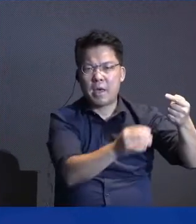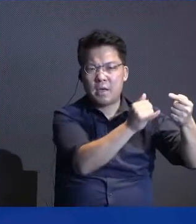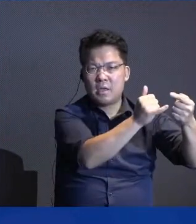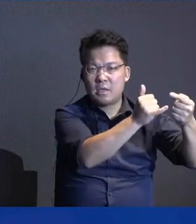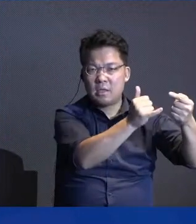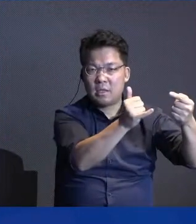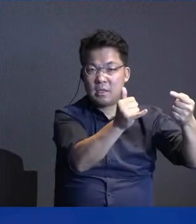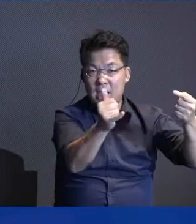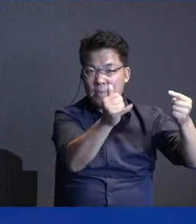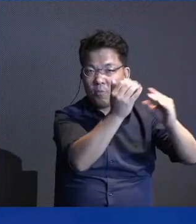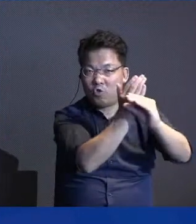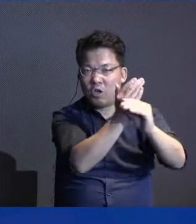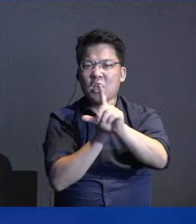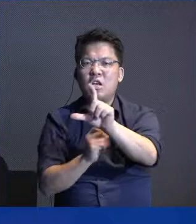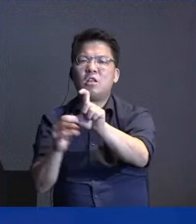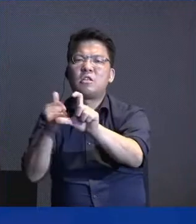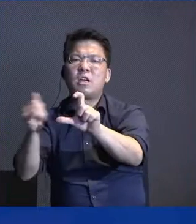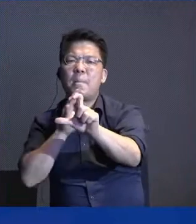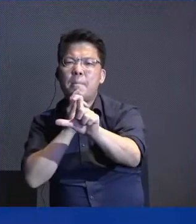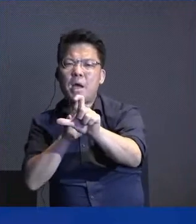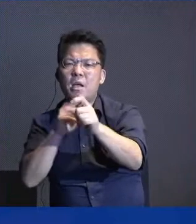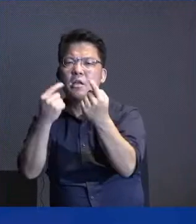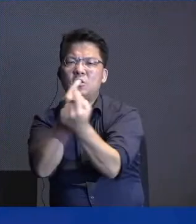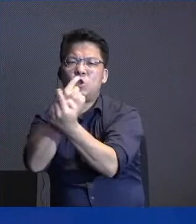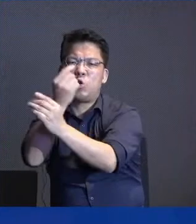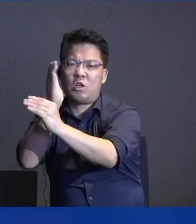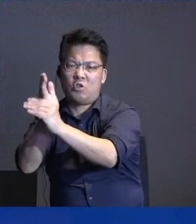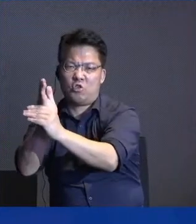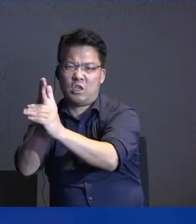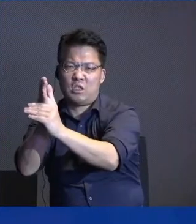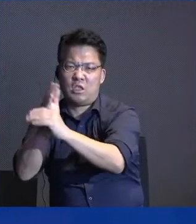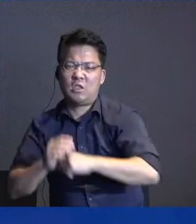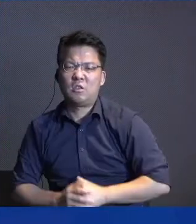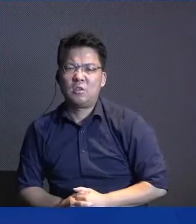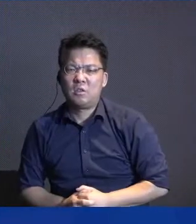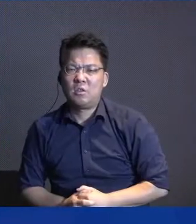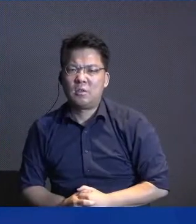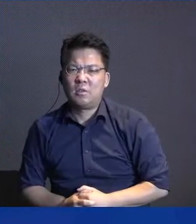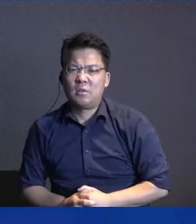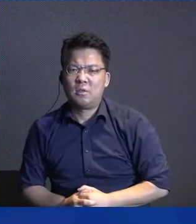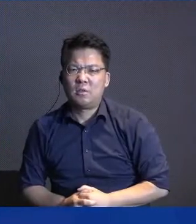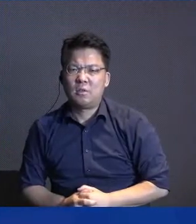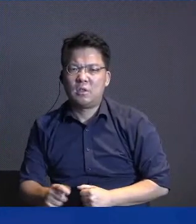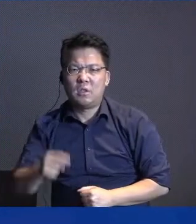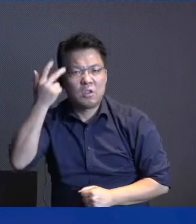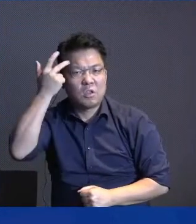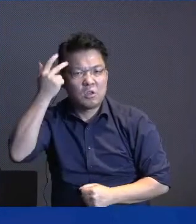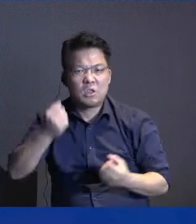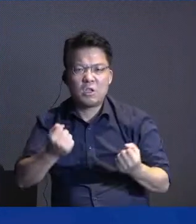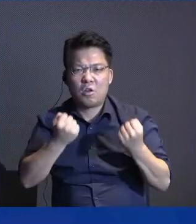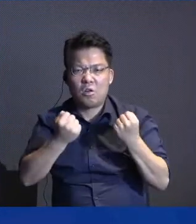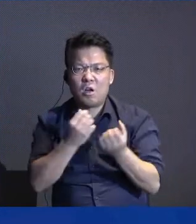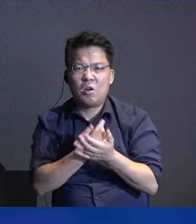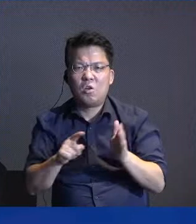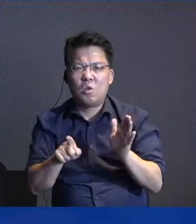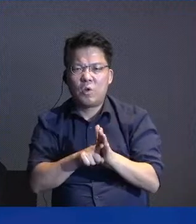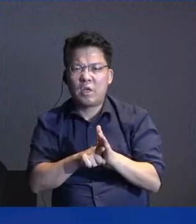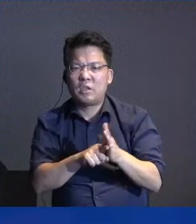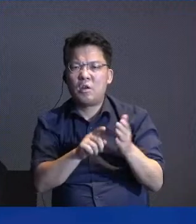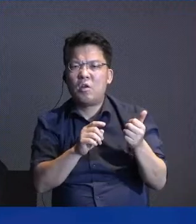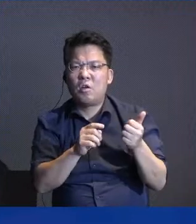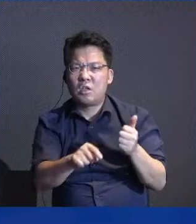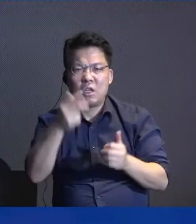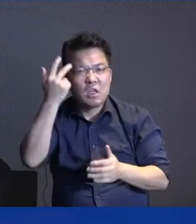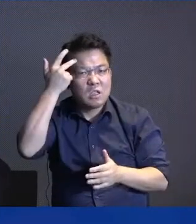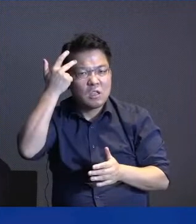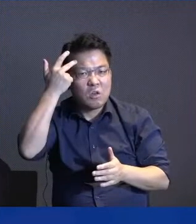just imagine the burden it can create on our mental health services. I started off by mentioning that